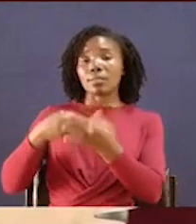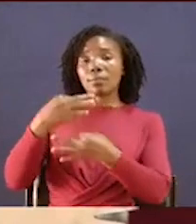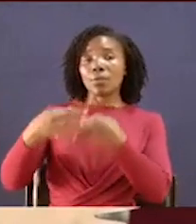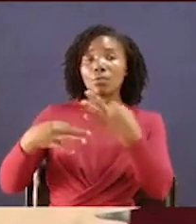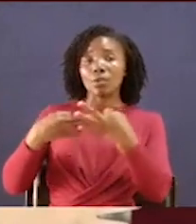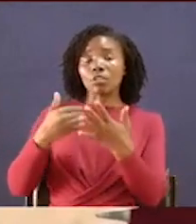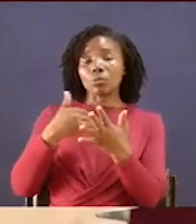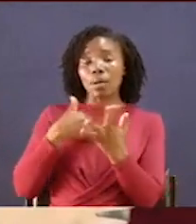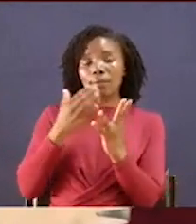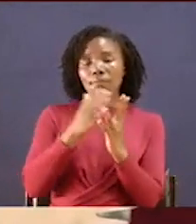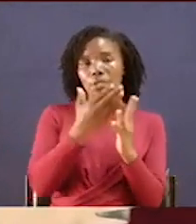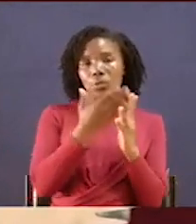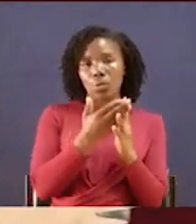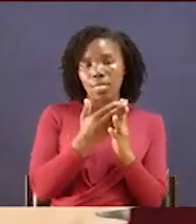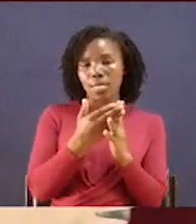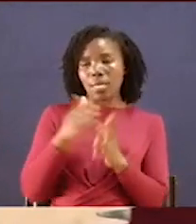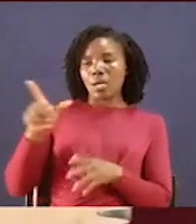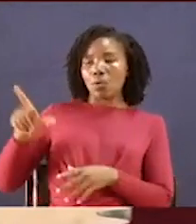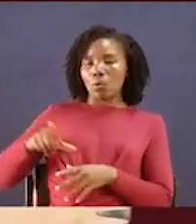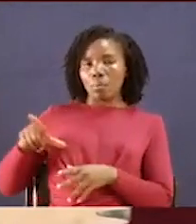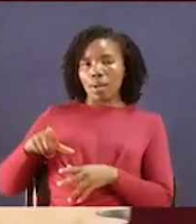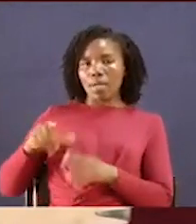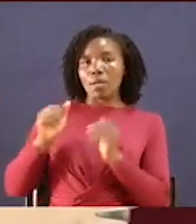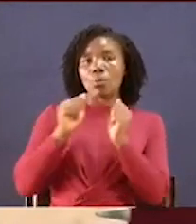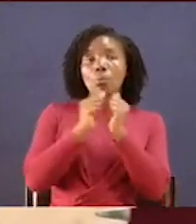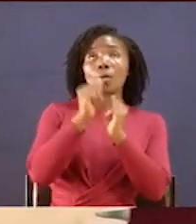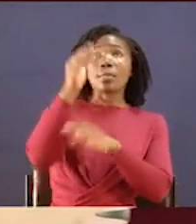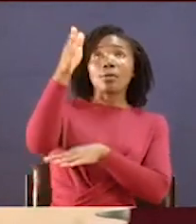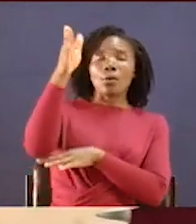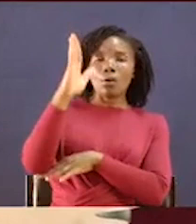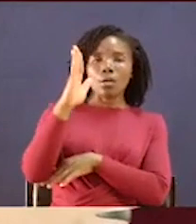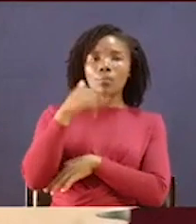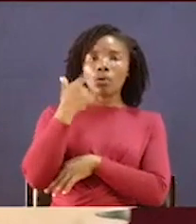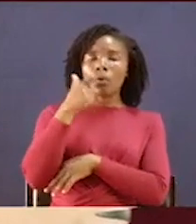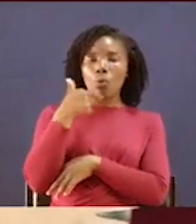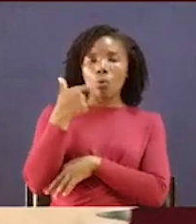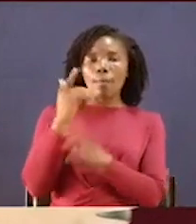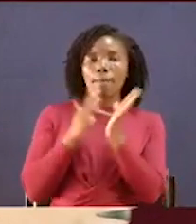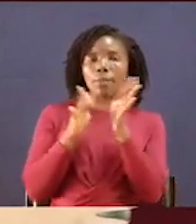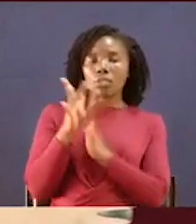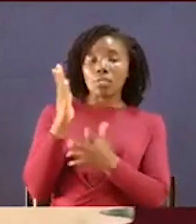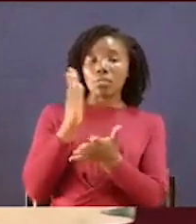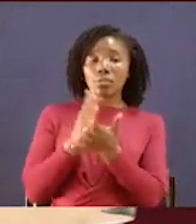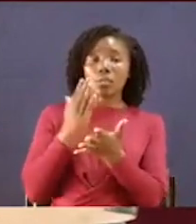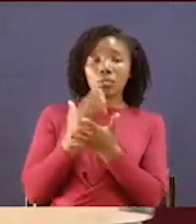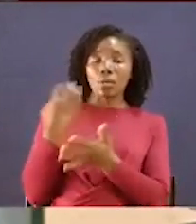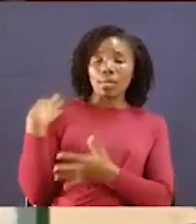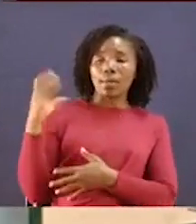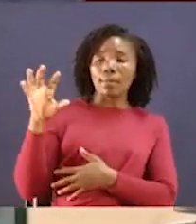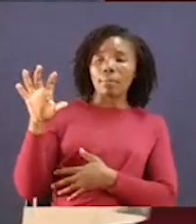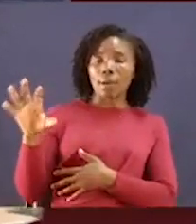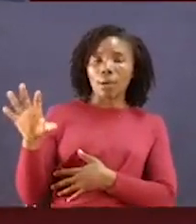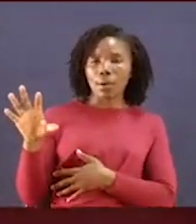the King of Kings and this one woman, whom he's actually empowering. You know, They come and they